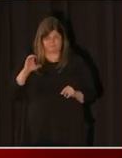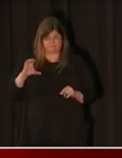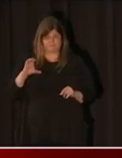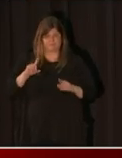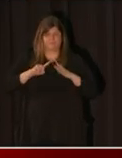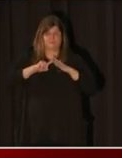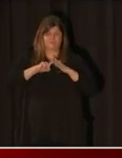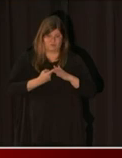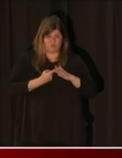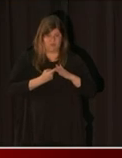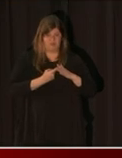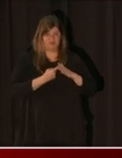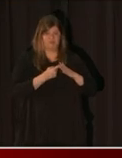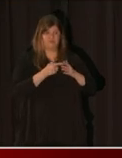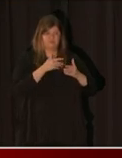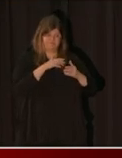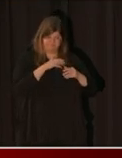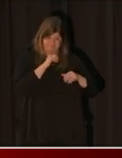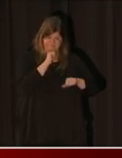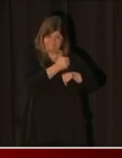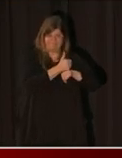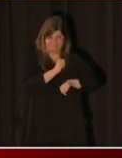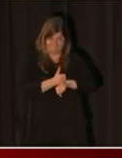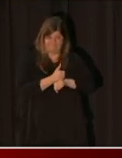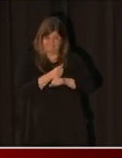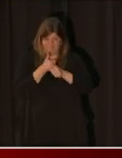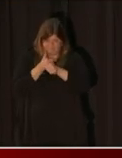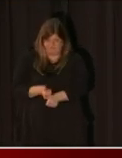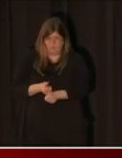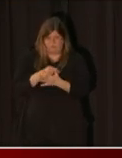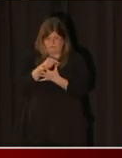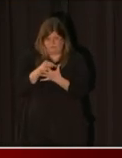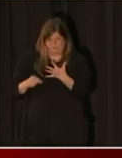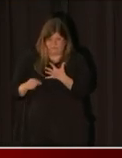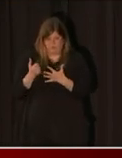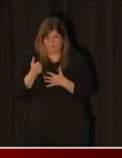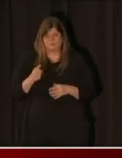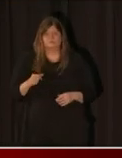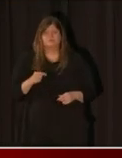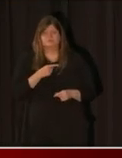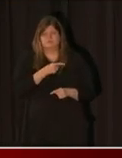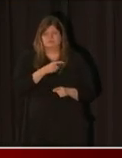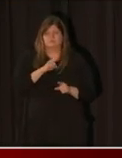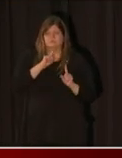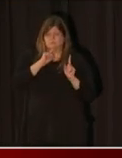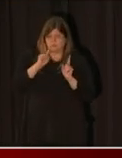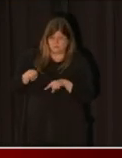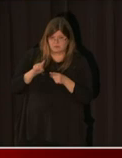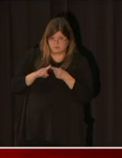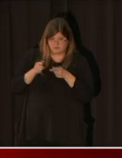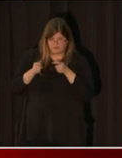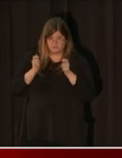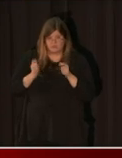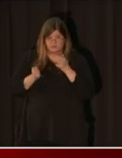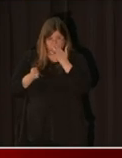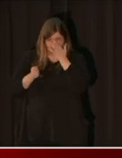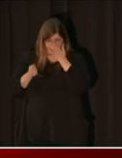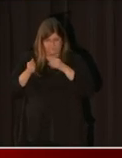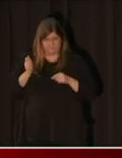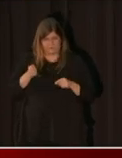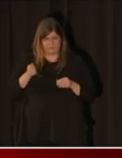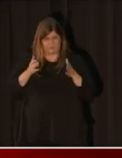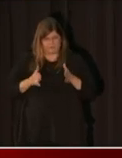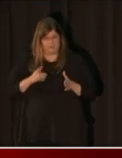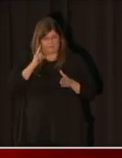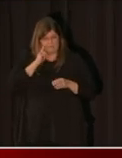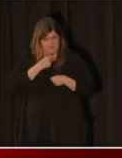point in time, a sufficient response to the lawsuit. And for a judge to make that action, the judge had to make sure and